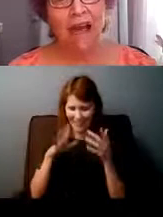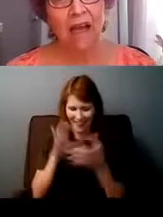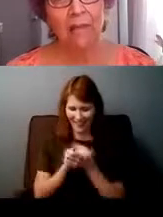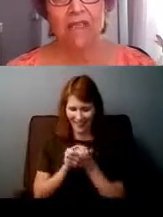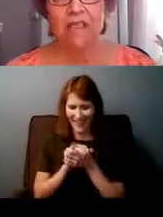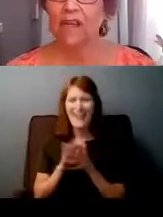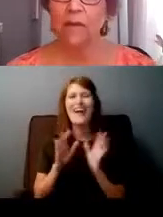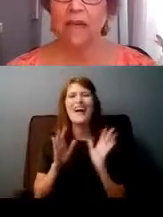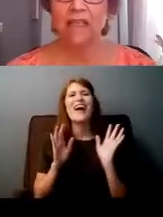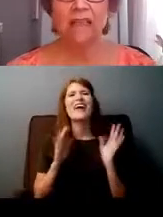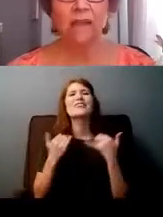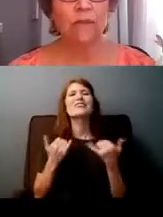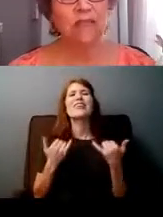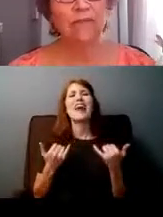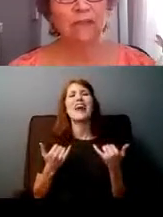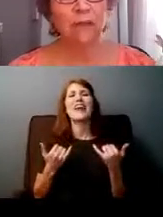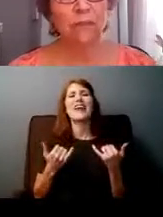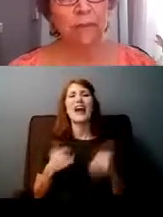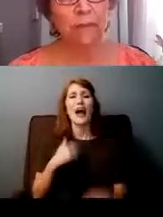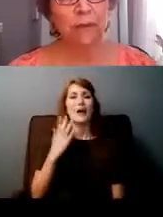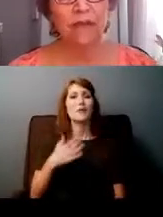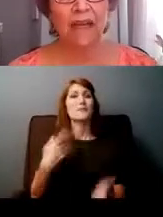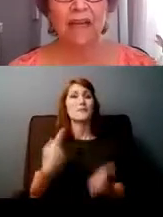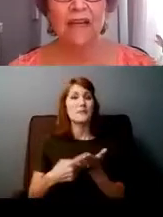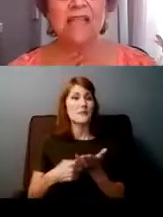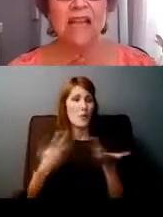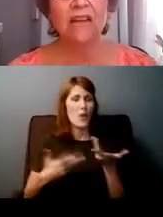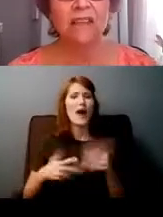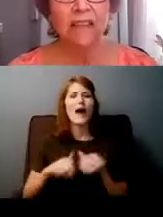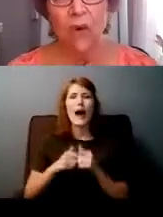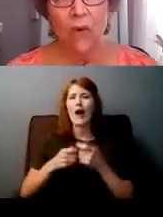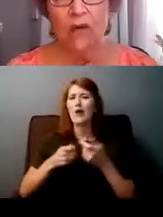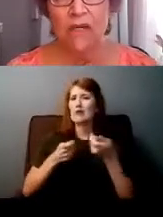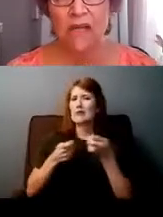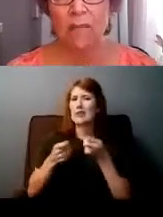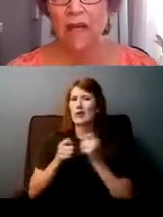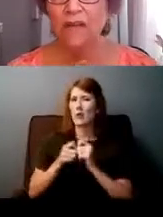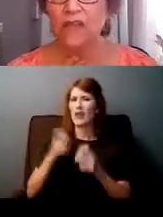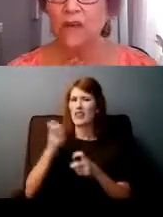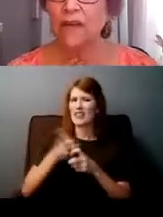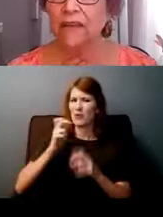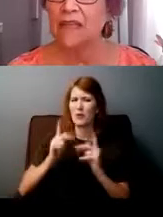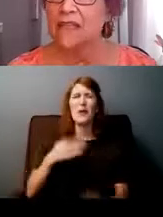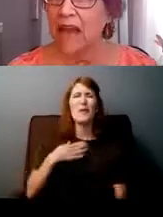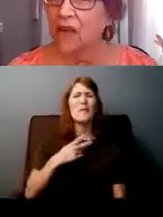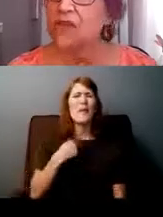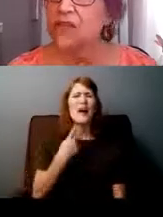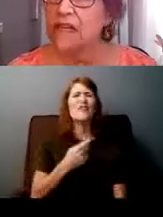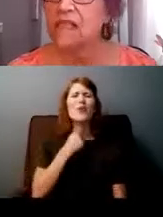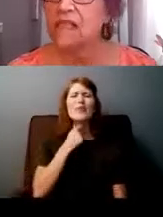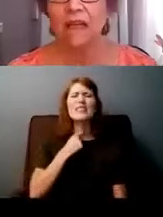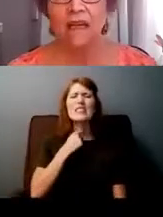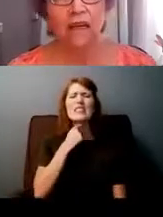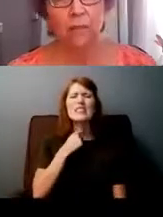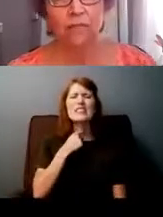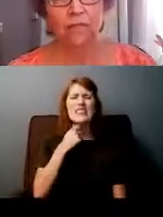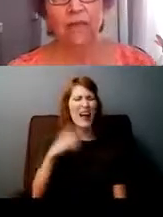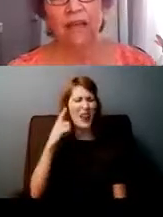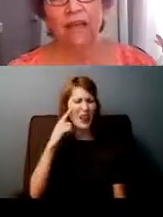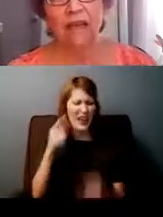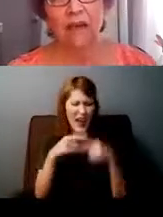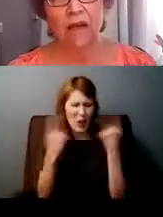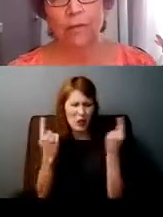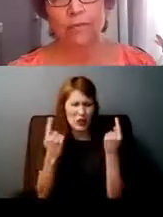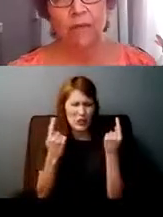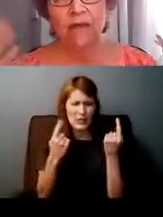today I'm going to talk about dealing with difficult people. And if I sound a little hoarse, I'm not sure. I think it's allergies.